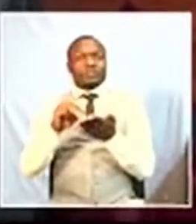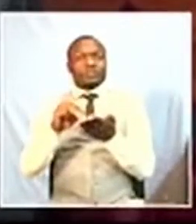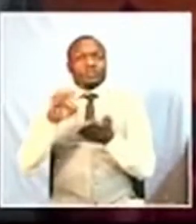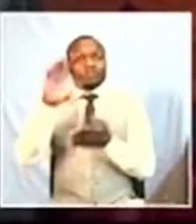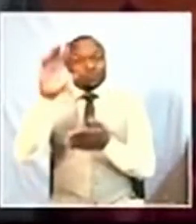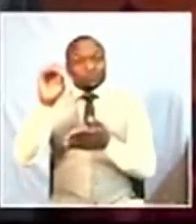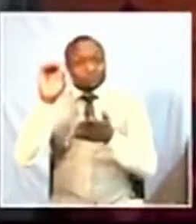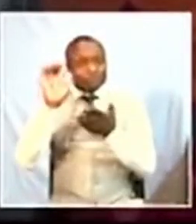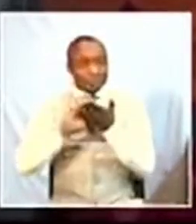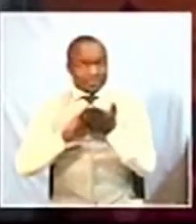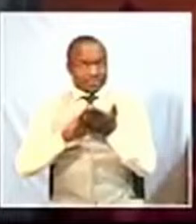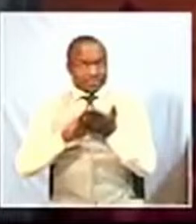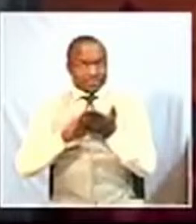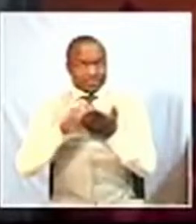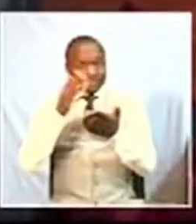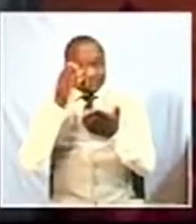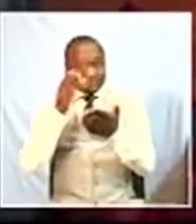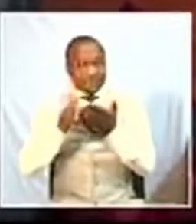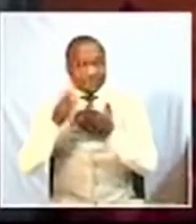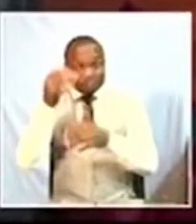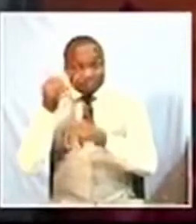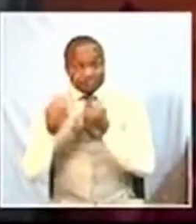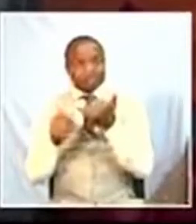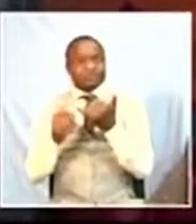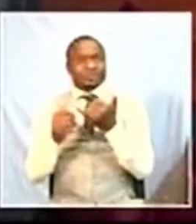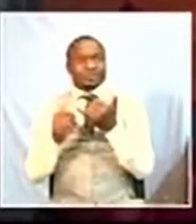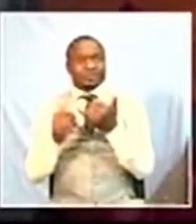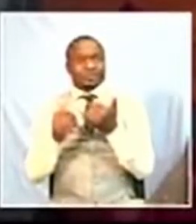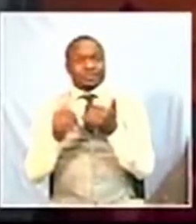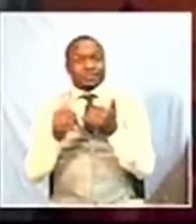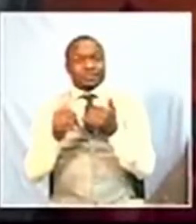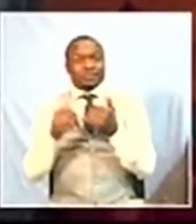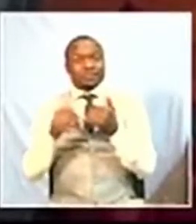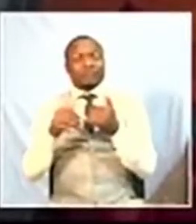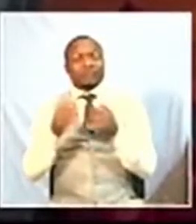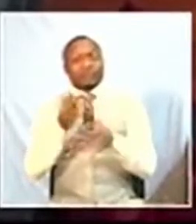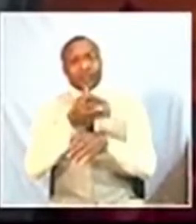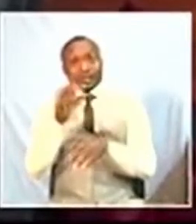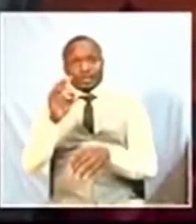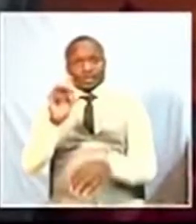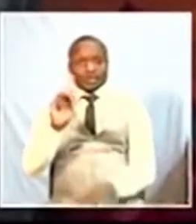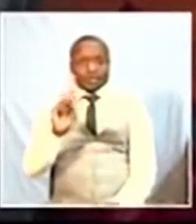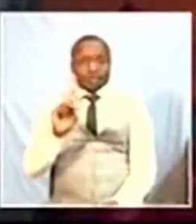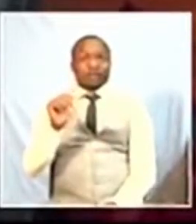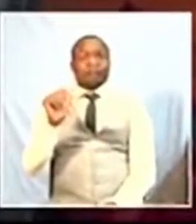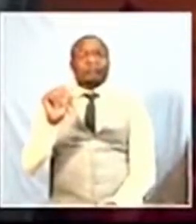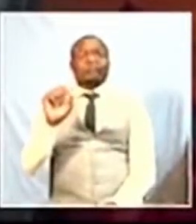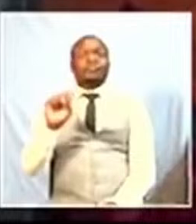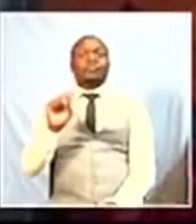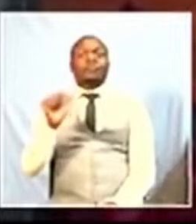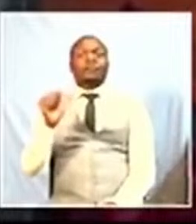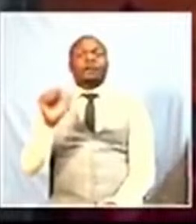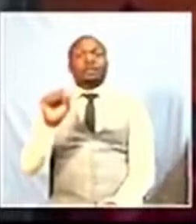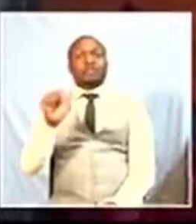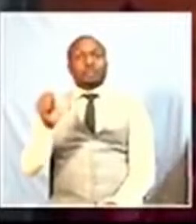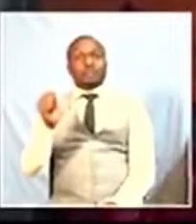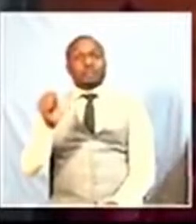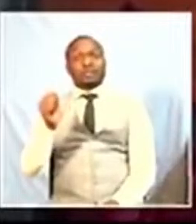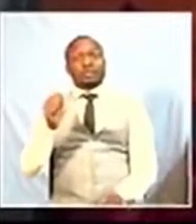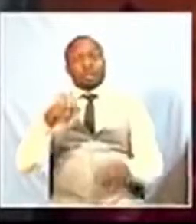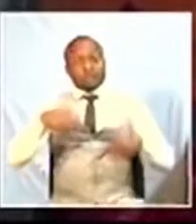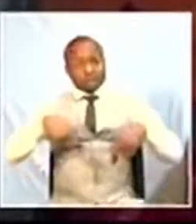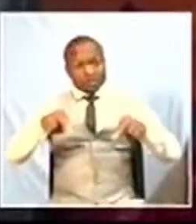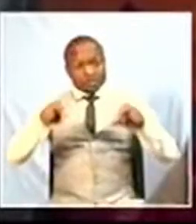10,050,000. Mm-hmm. This is complete. There was also maintenance of Masasa Old Mukushu Road, 500,000. This